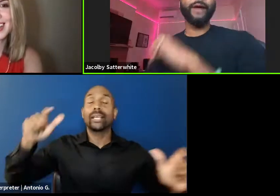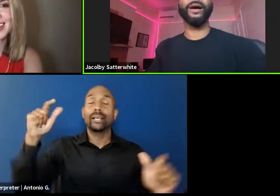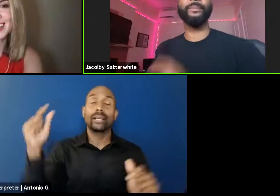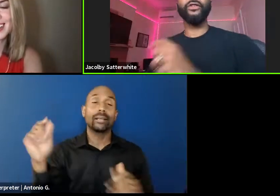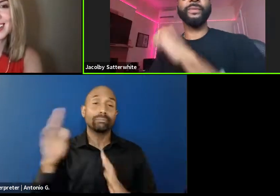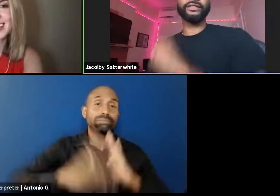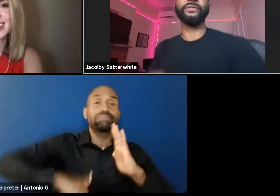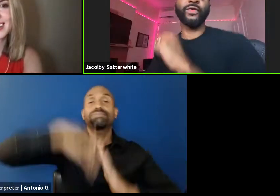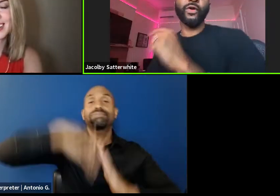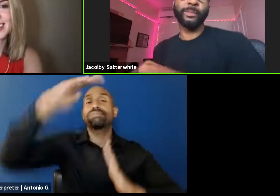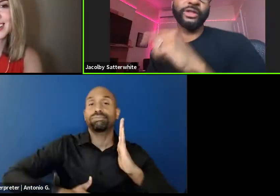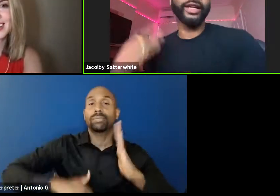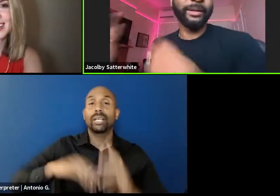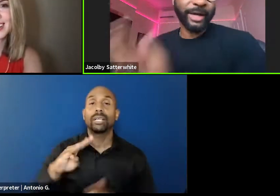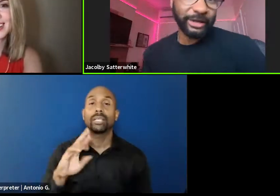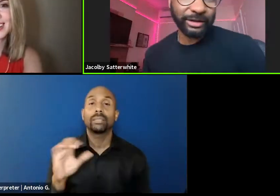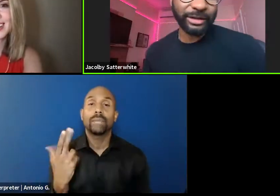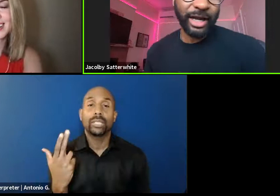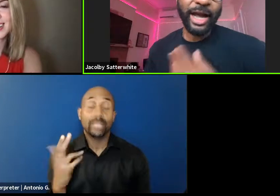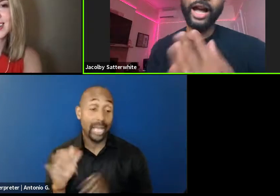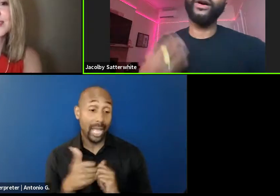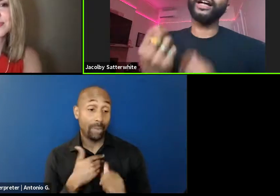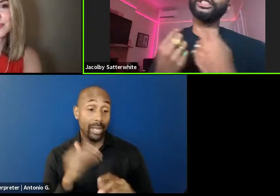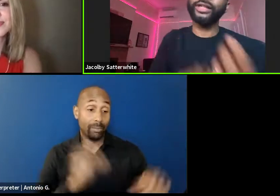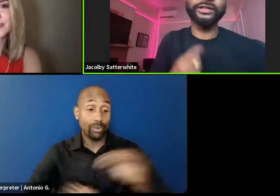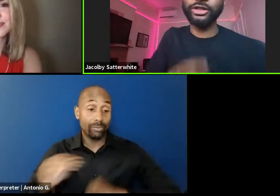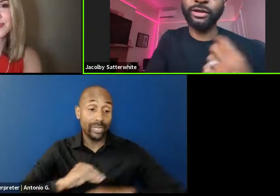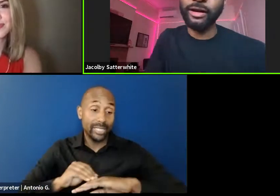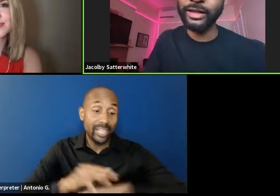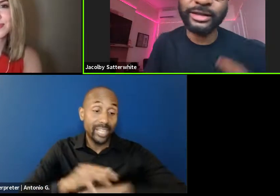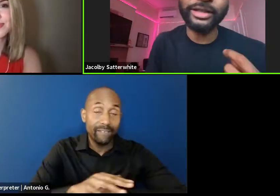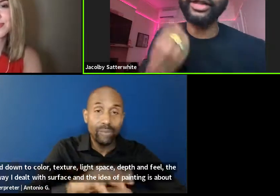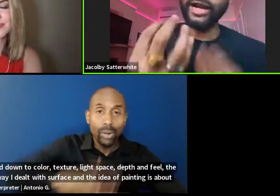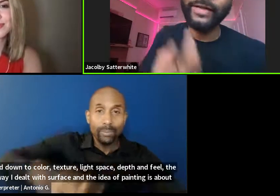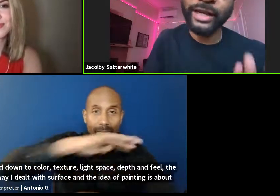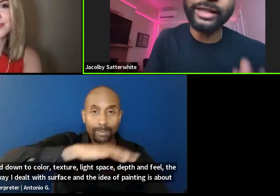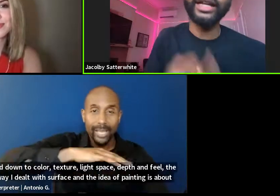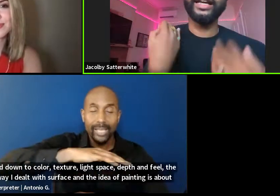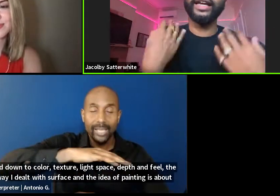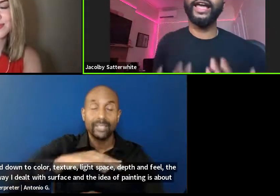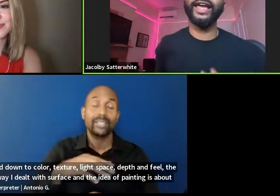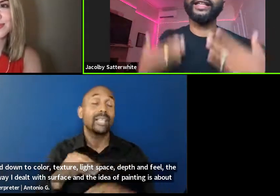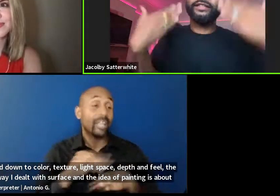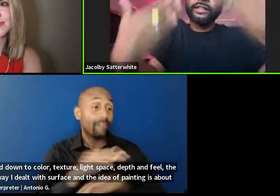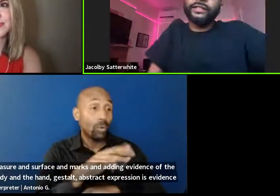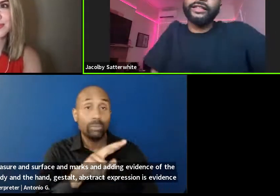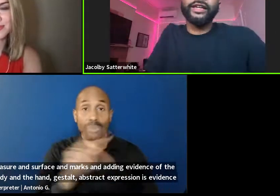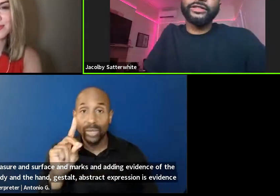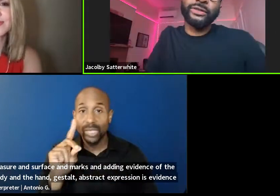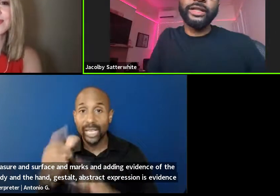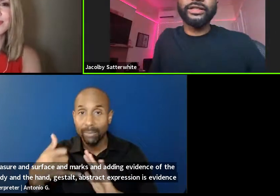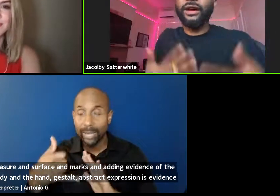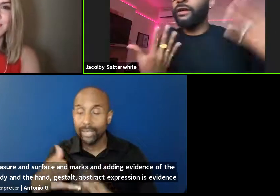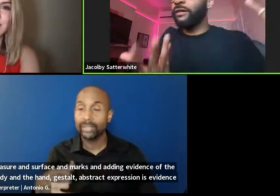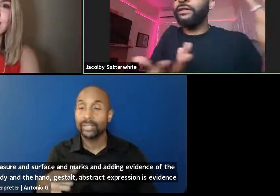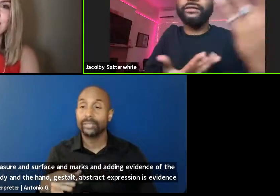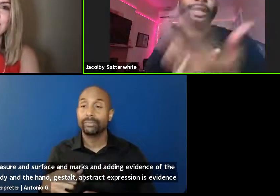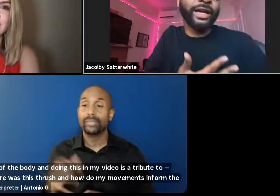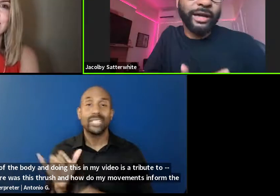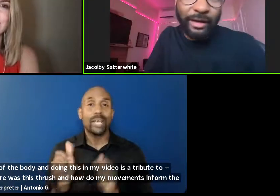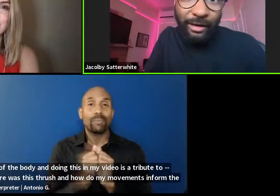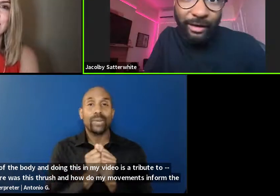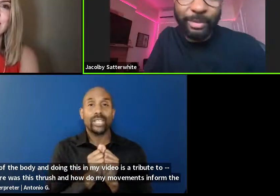space, how my movements inform the 3D animation, how I trace the drawings and the graphite and add another layer to, it's